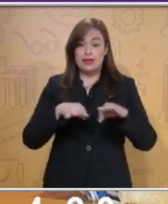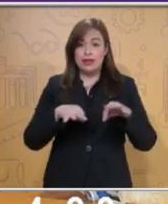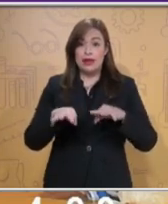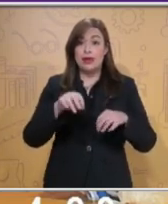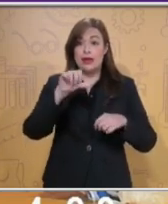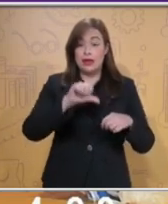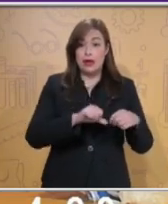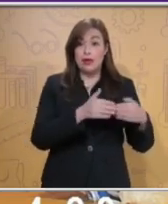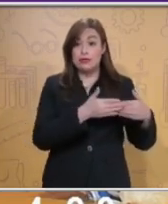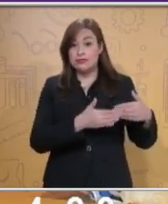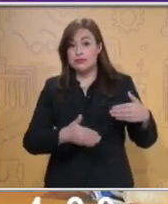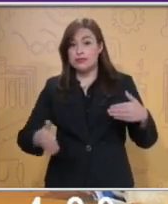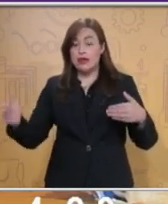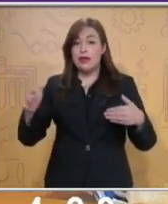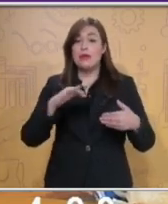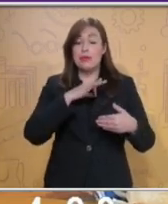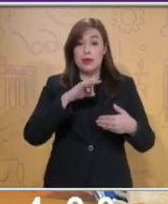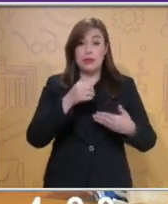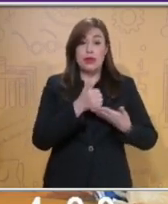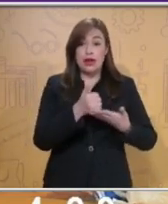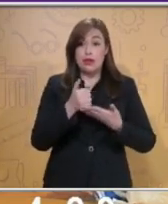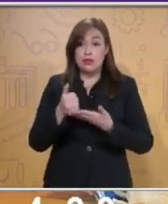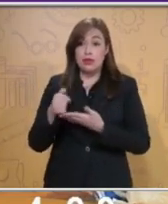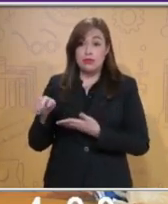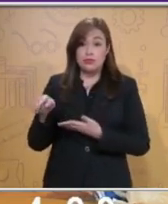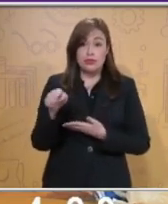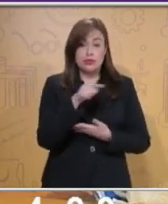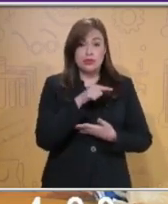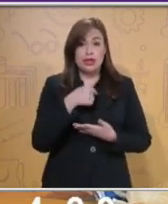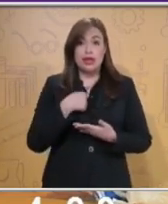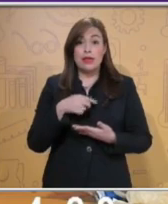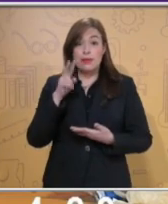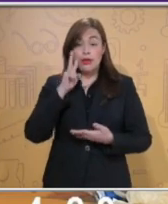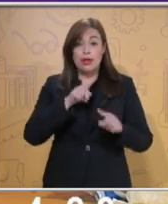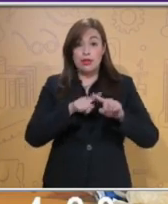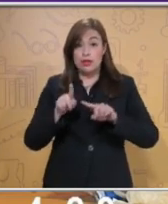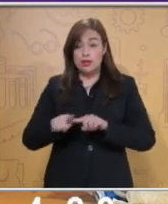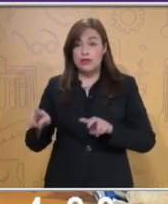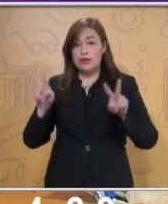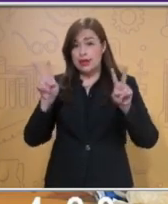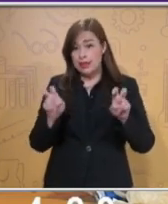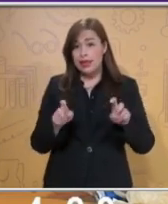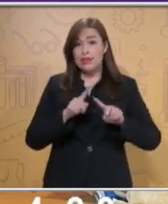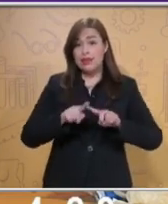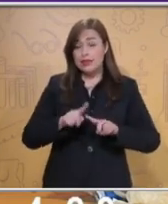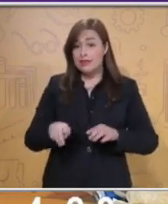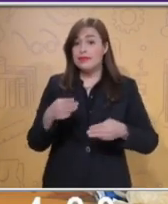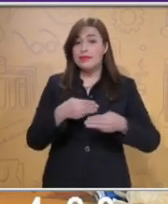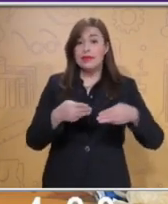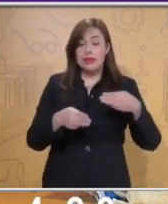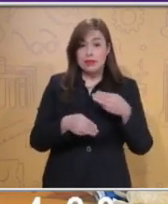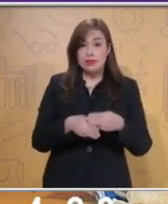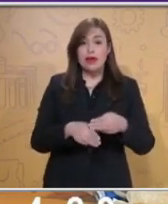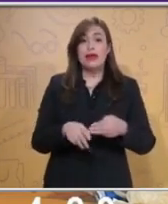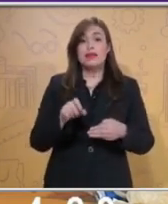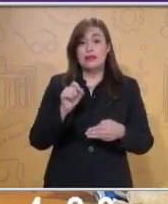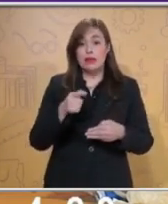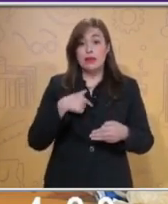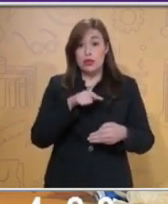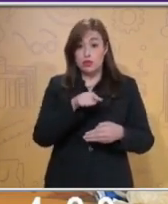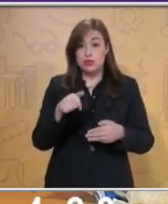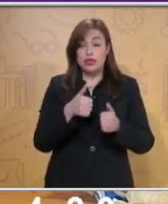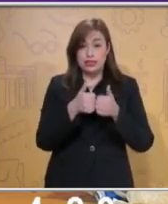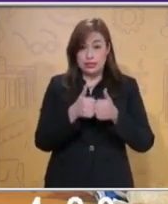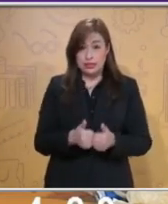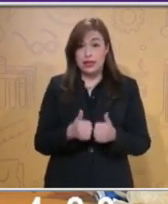to help you to understand and to learn about different topics, about different signatures or subjects in your house, and